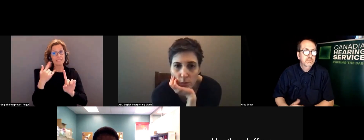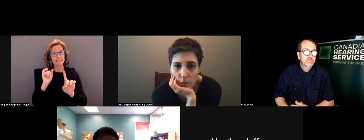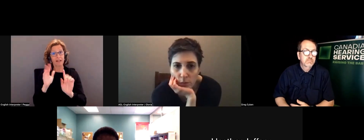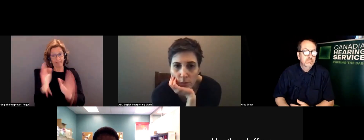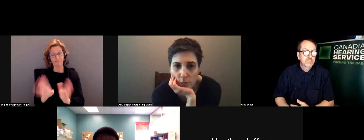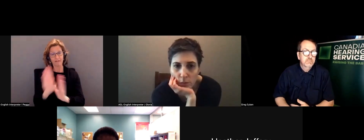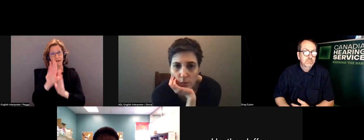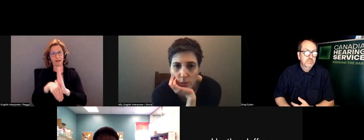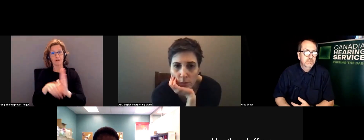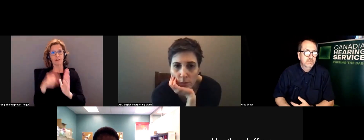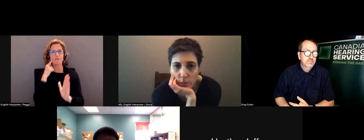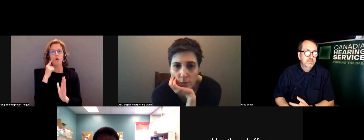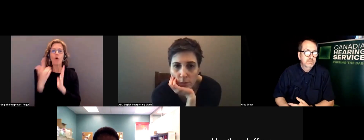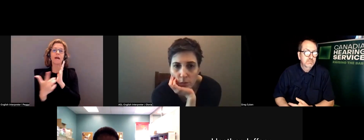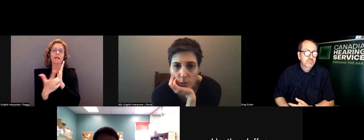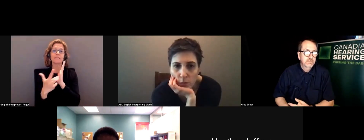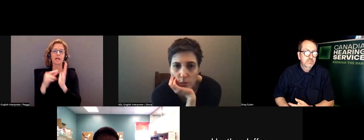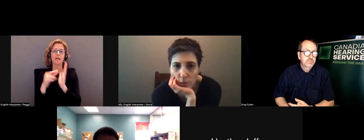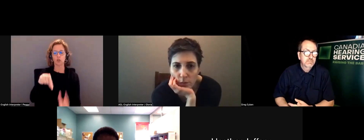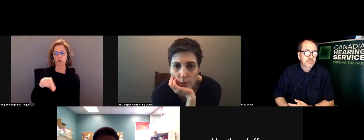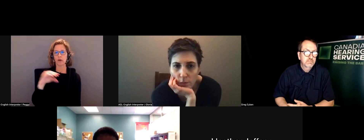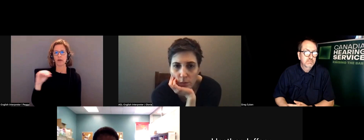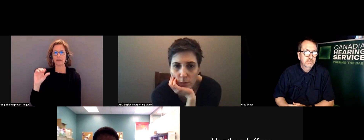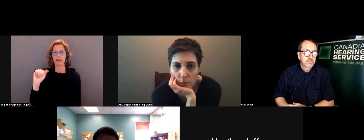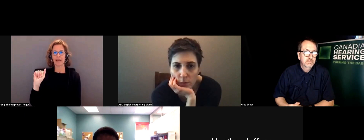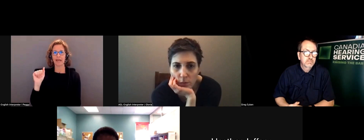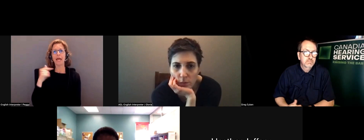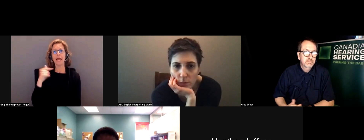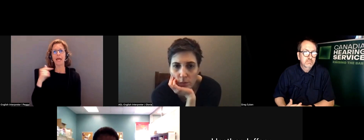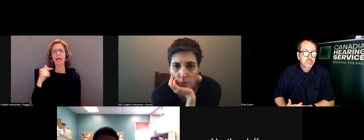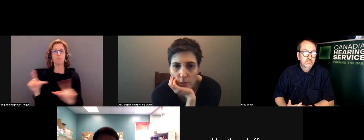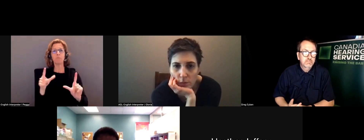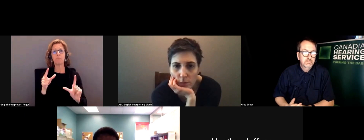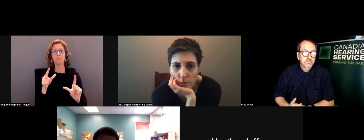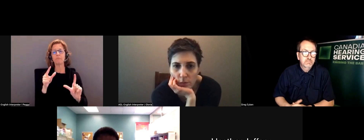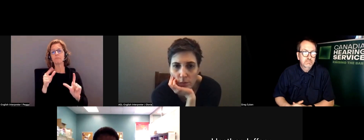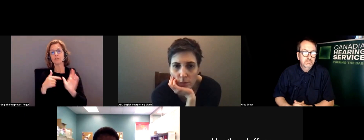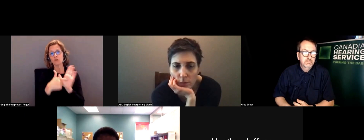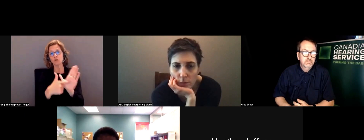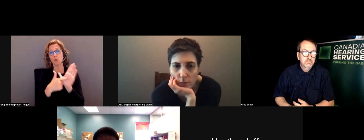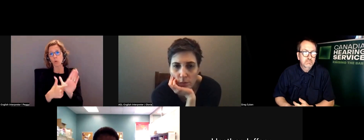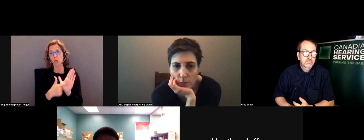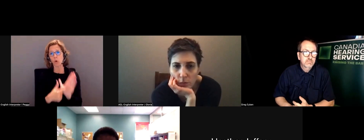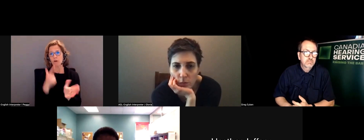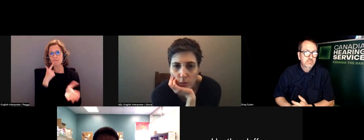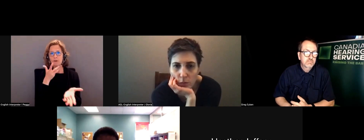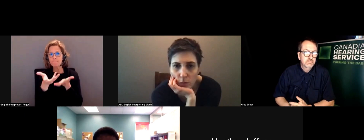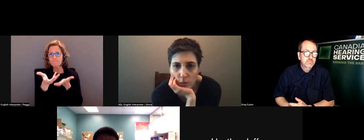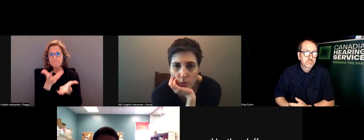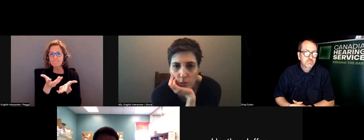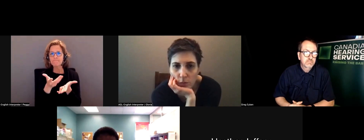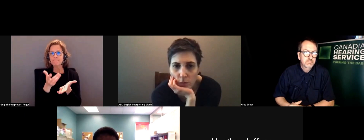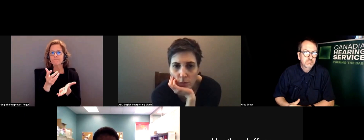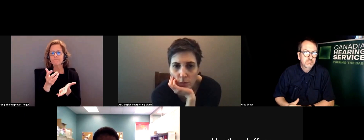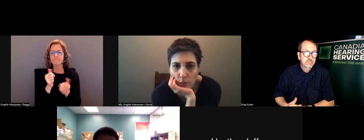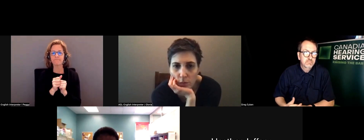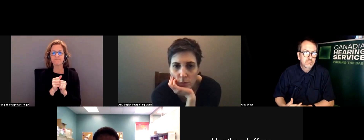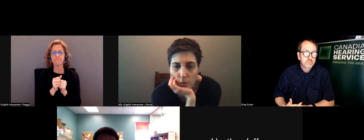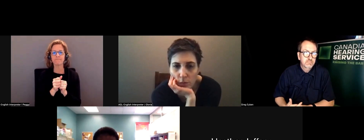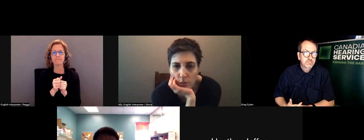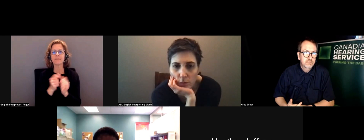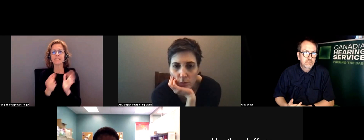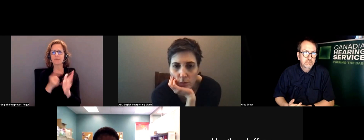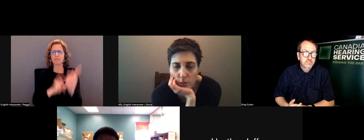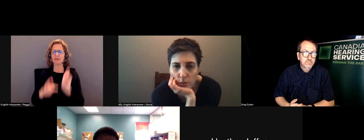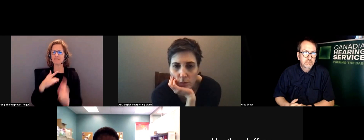Q&A. And what I mean by that is I do have a few slides to have a conversation. So some of the questions about Google